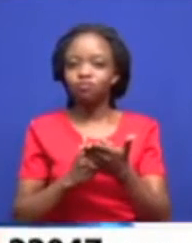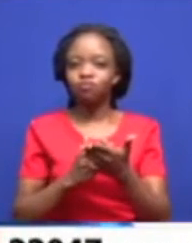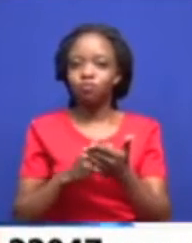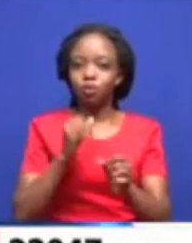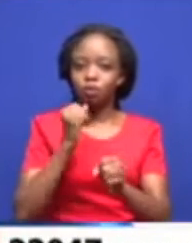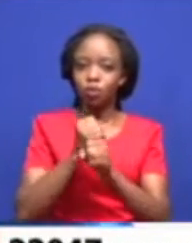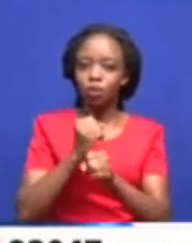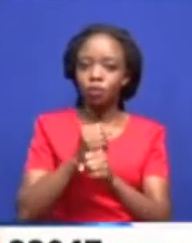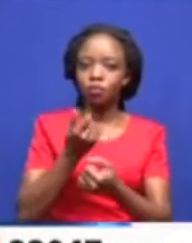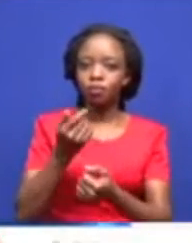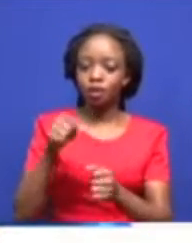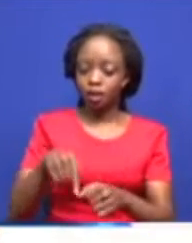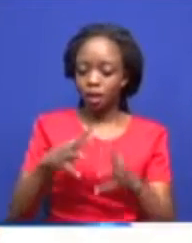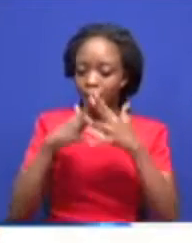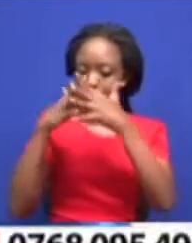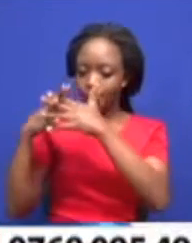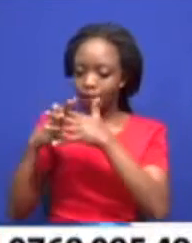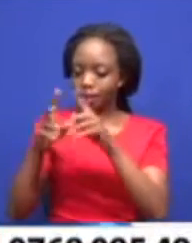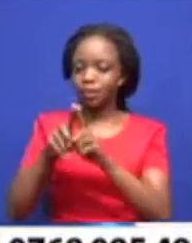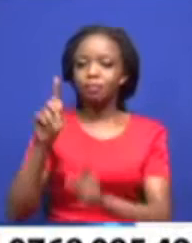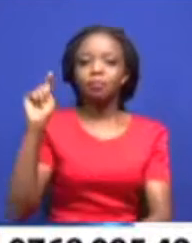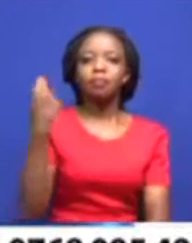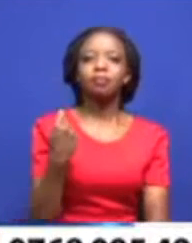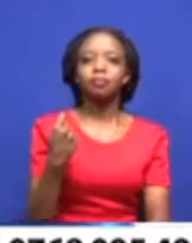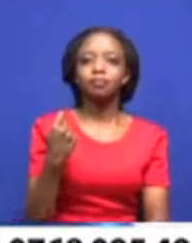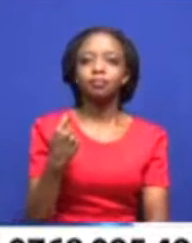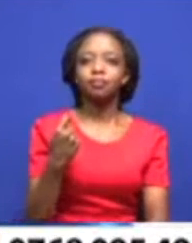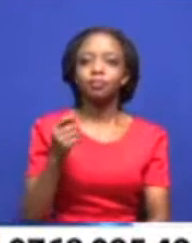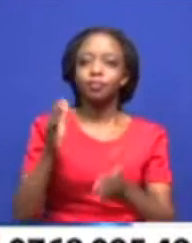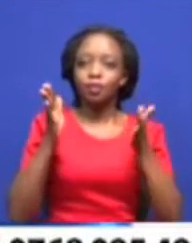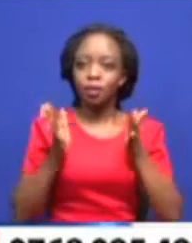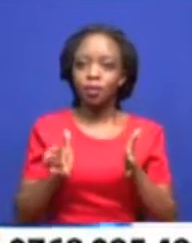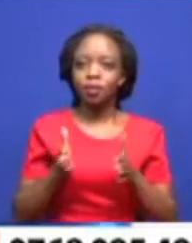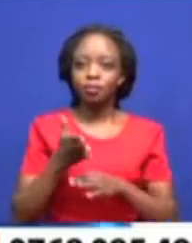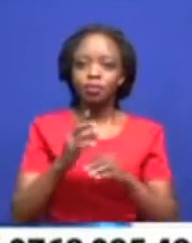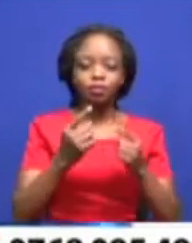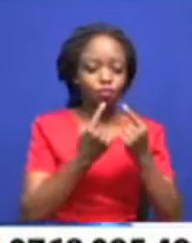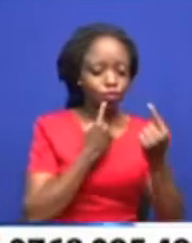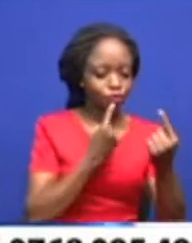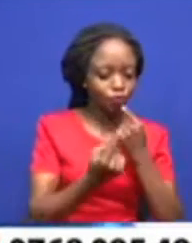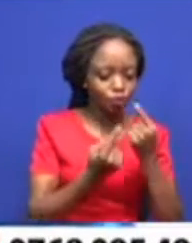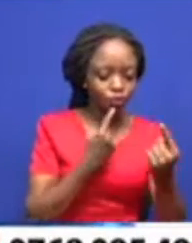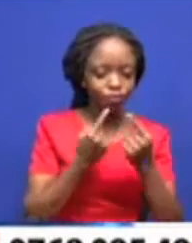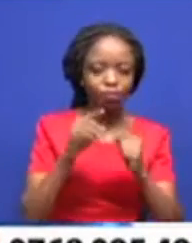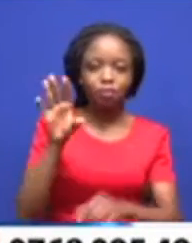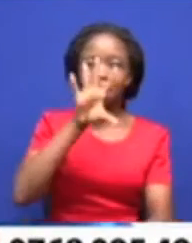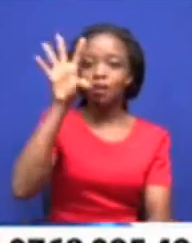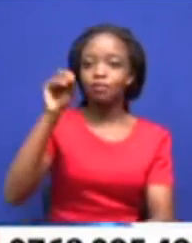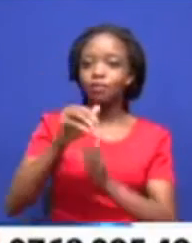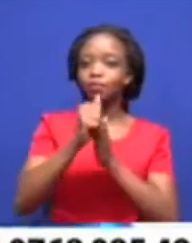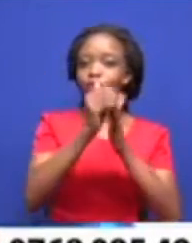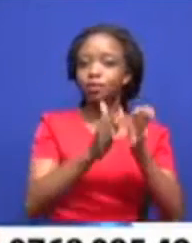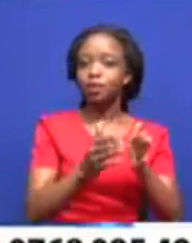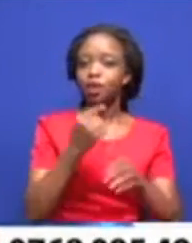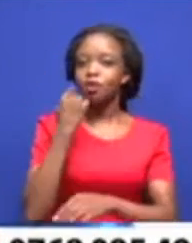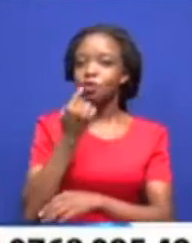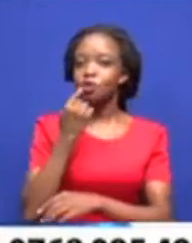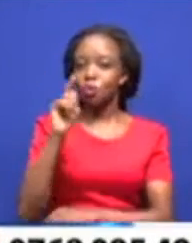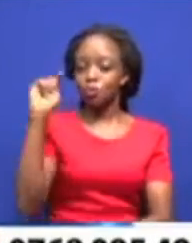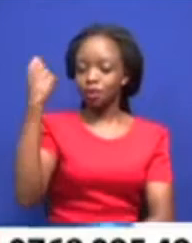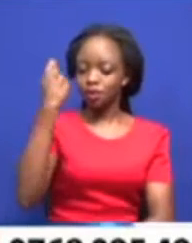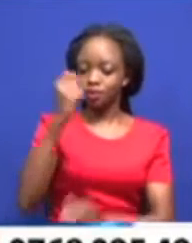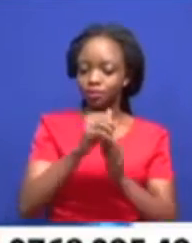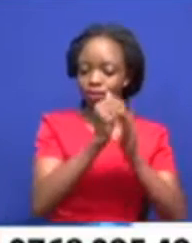Kenya, here in the United States and in Kenya. And I was out there speaking African leaders, whether it's Kenyan leaders